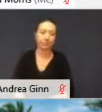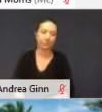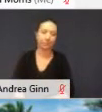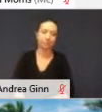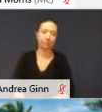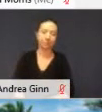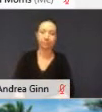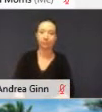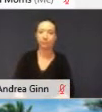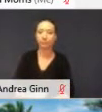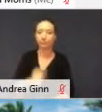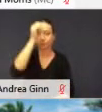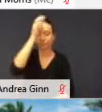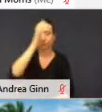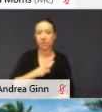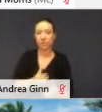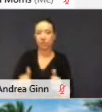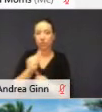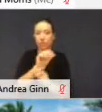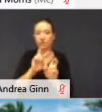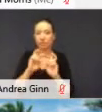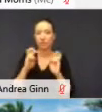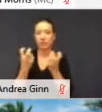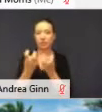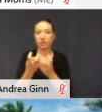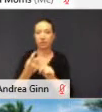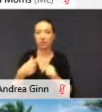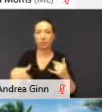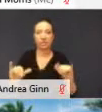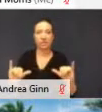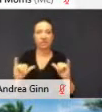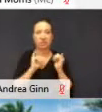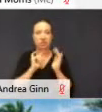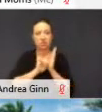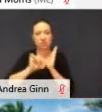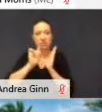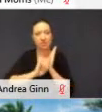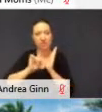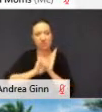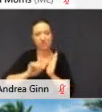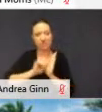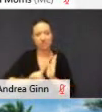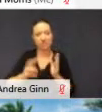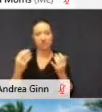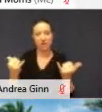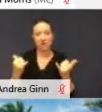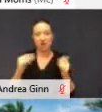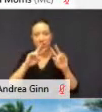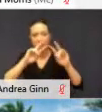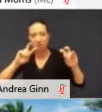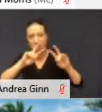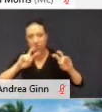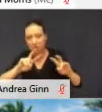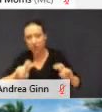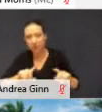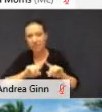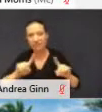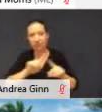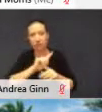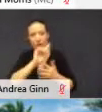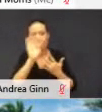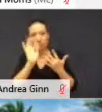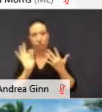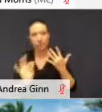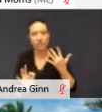And so, Mr. Chair, members of the committee, we're still digging into the options and the analysis that were